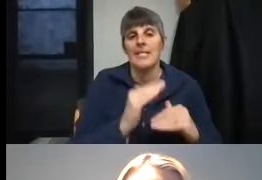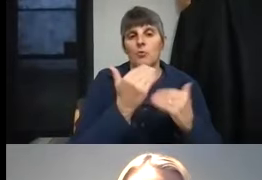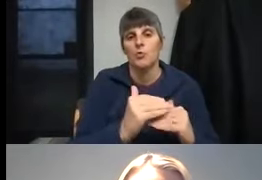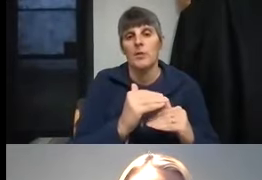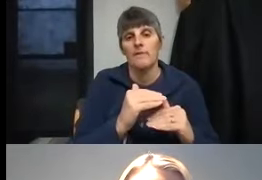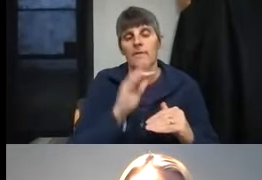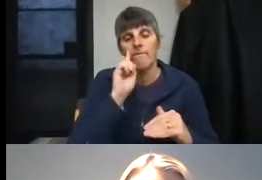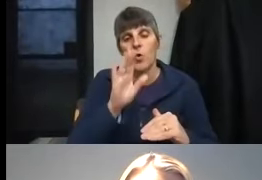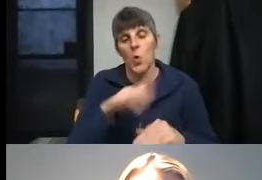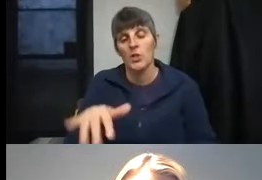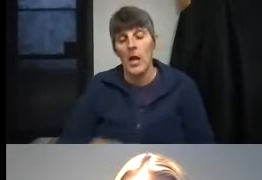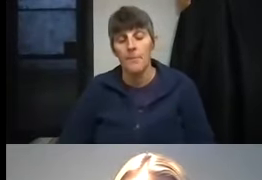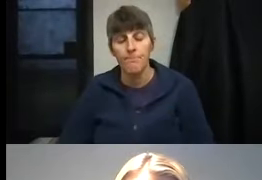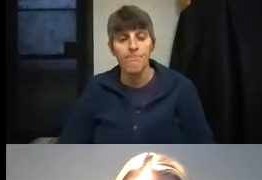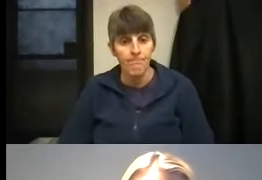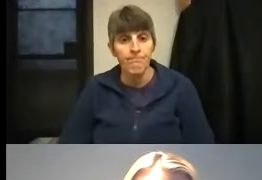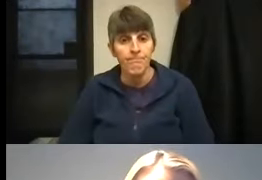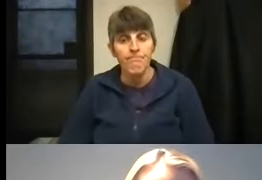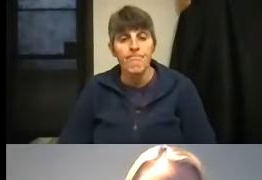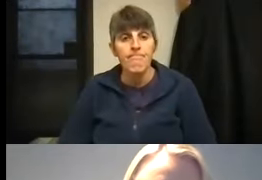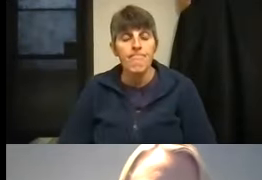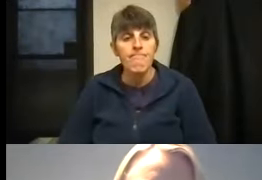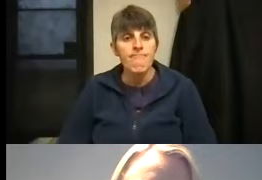child. Next slide.